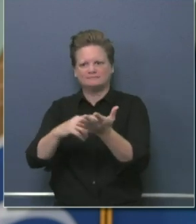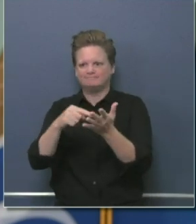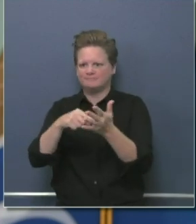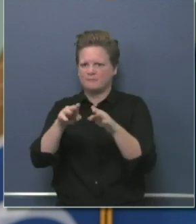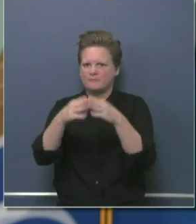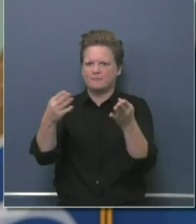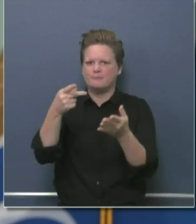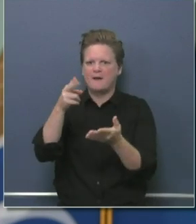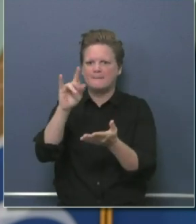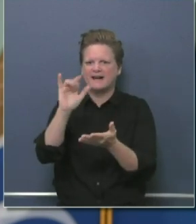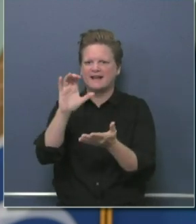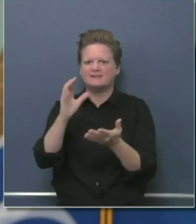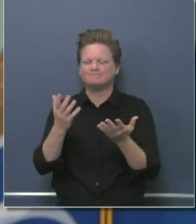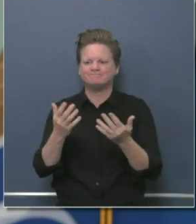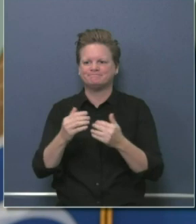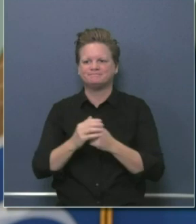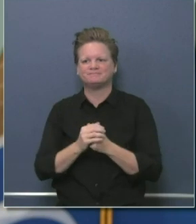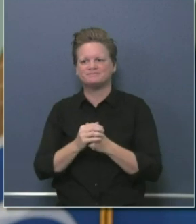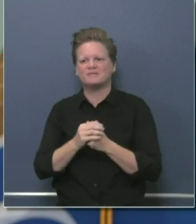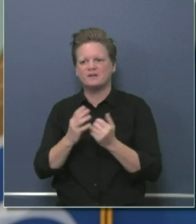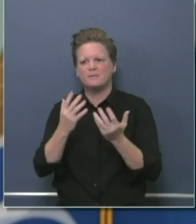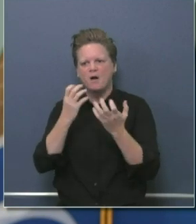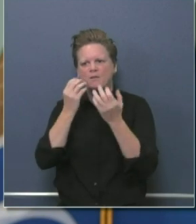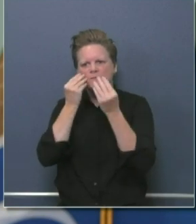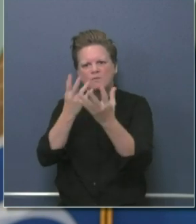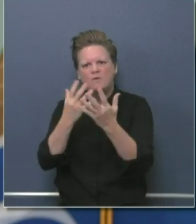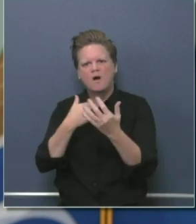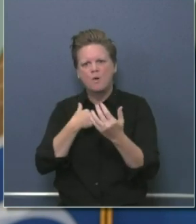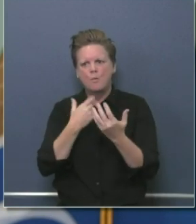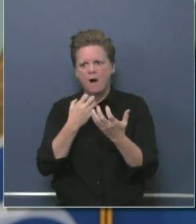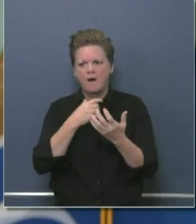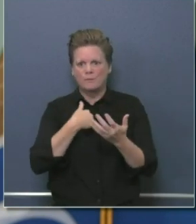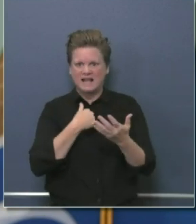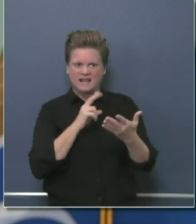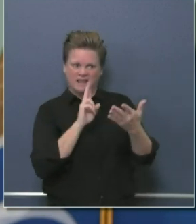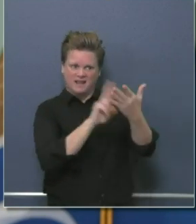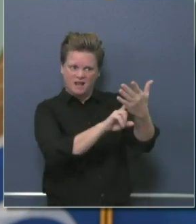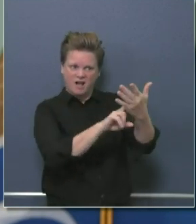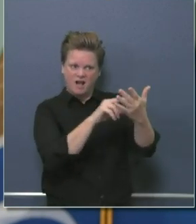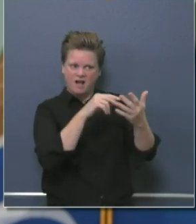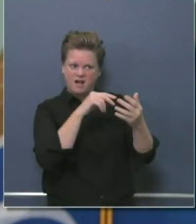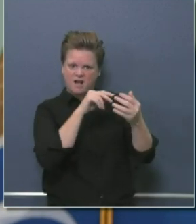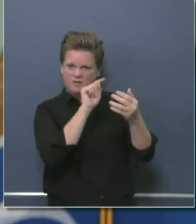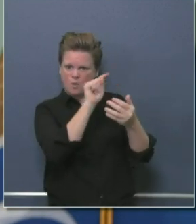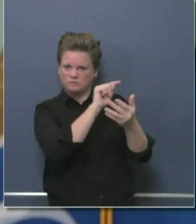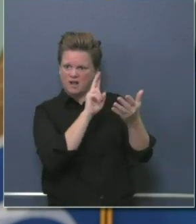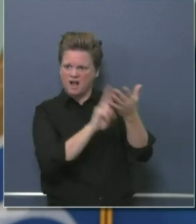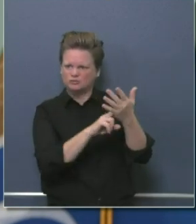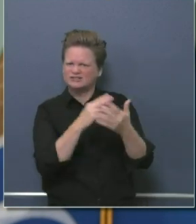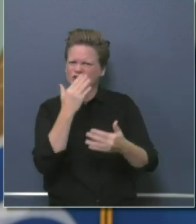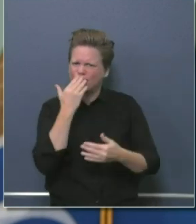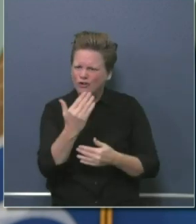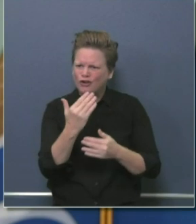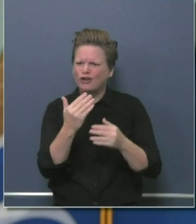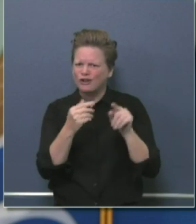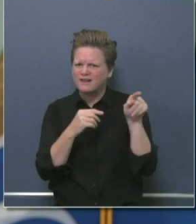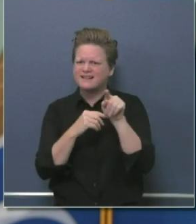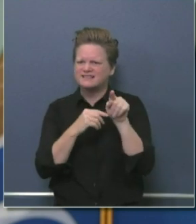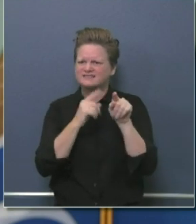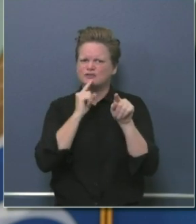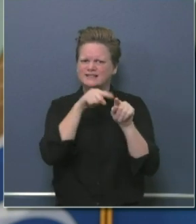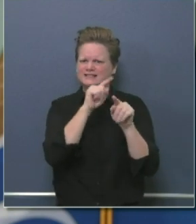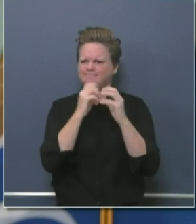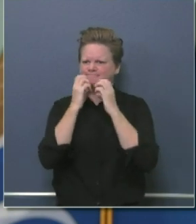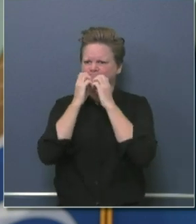deliver ultimately on the needs of so many whose lives literally at risk if we don't on procurement.